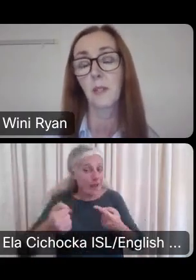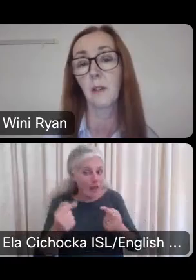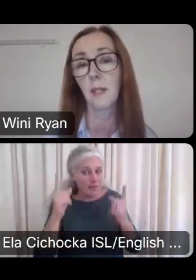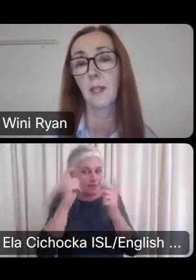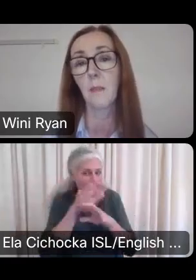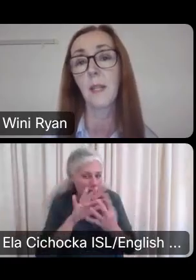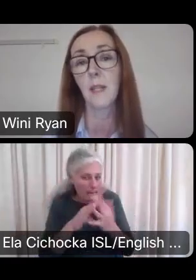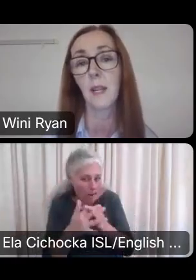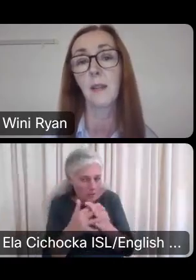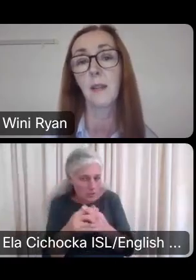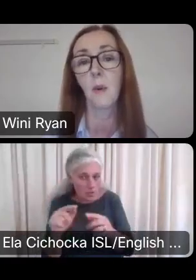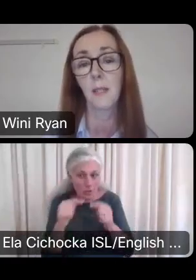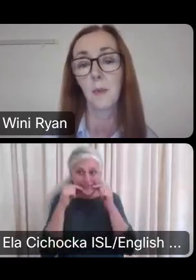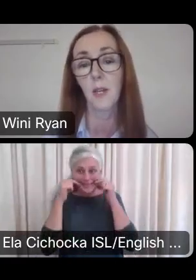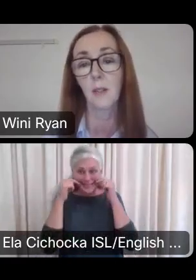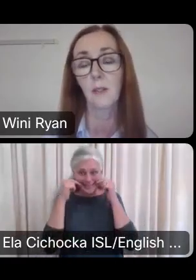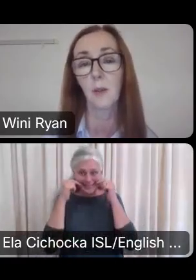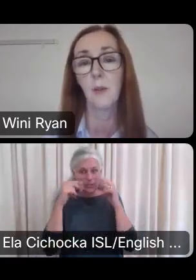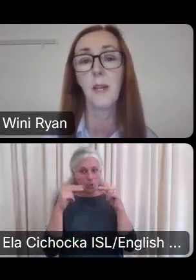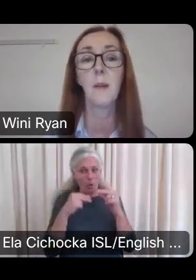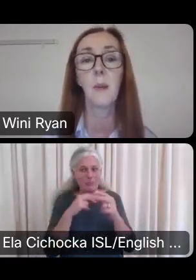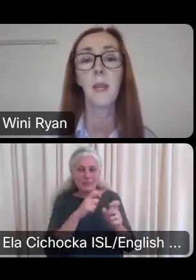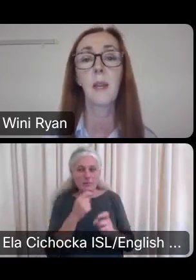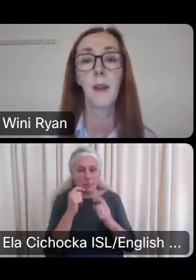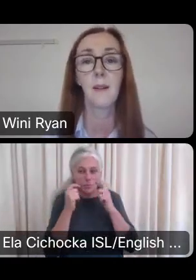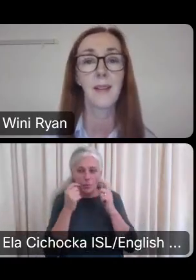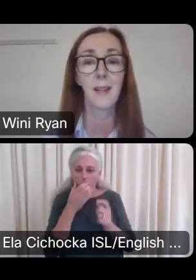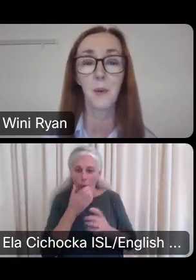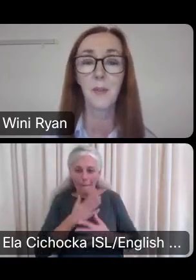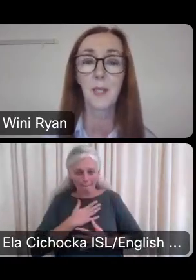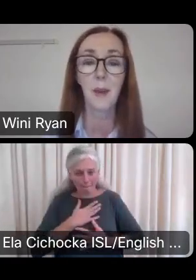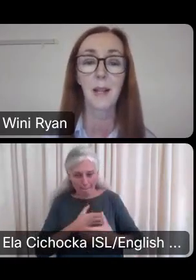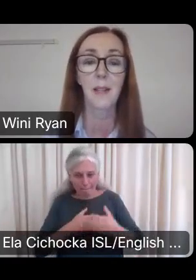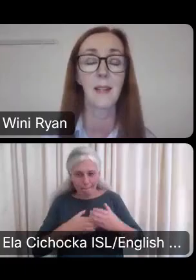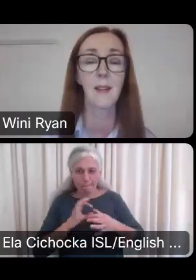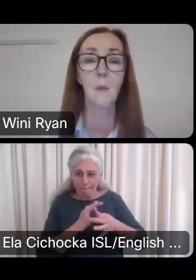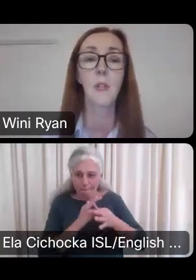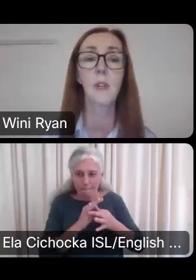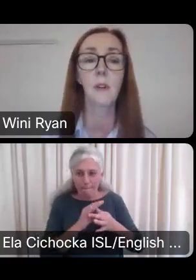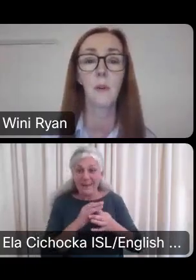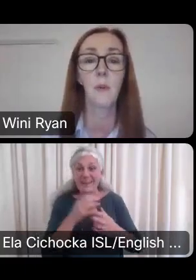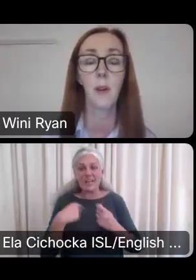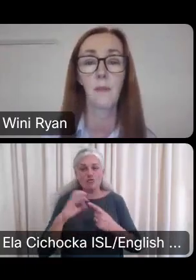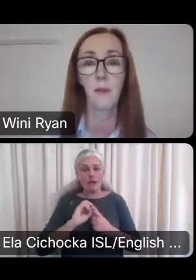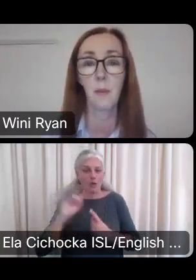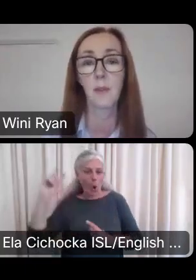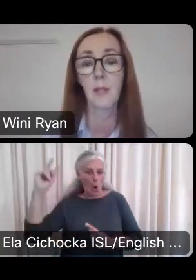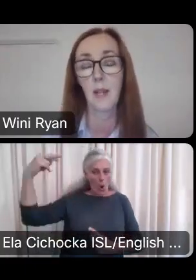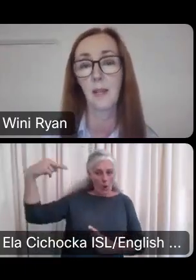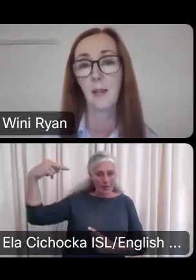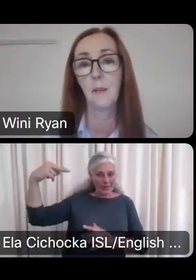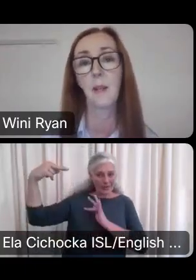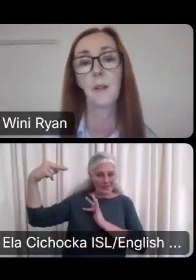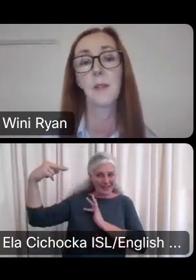but certainly still maintaining a warm expression. So being aware, again, moving to the balcony, what are your own nonverbals